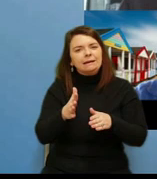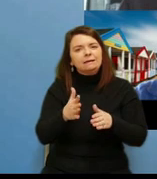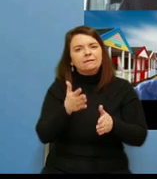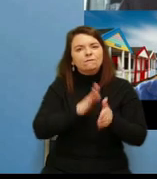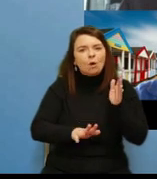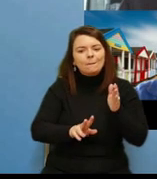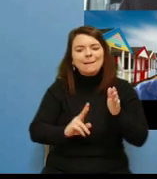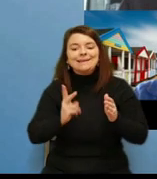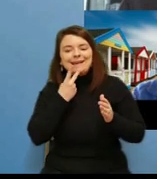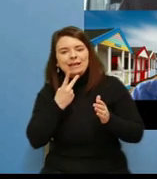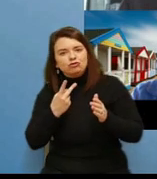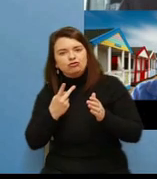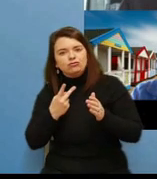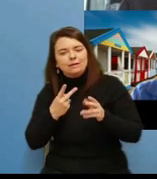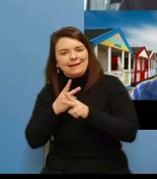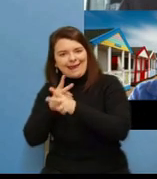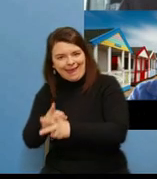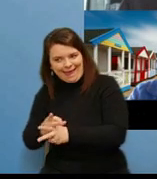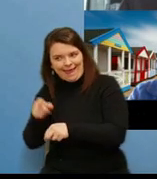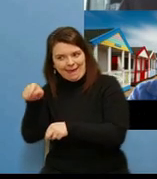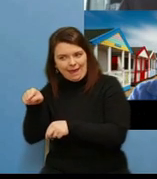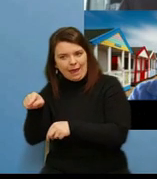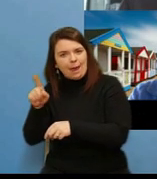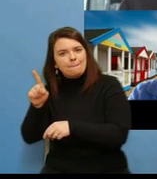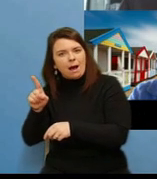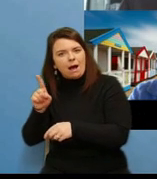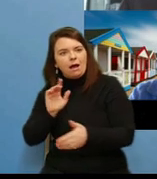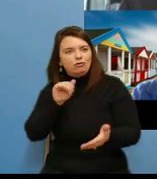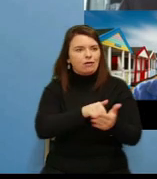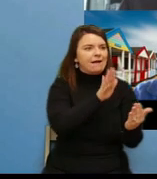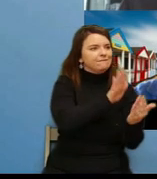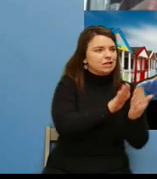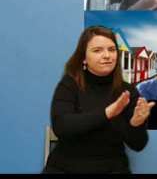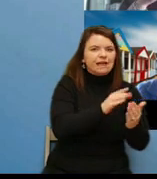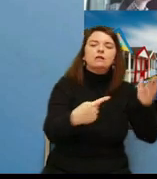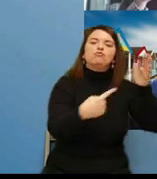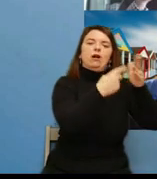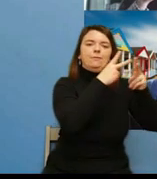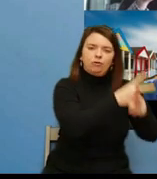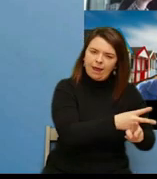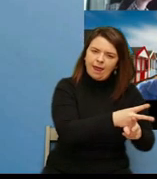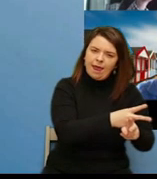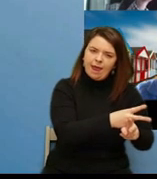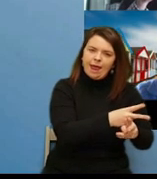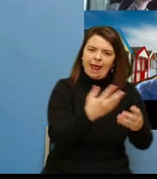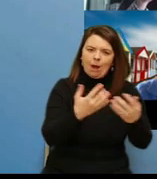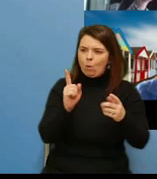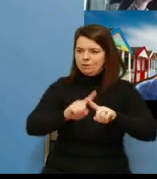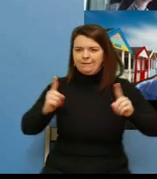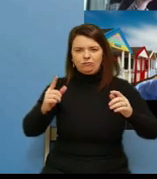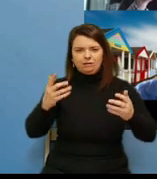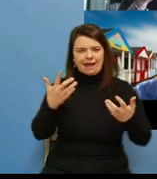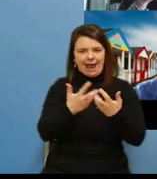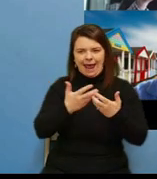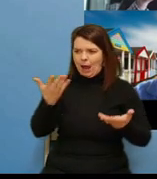being redirected from secondary care and having to happen in the primary care setting. And so although the absolute number